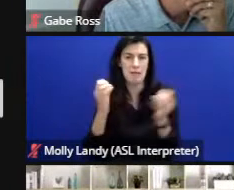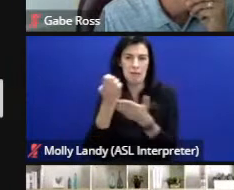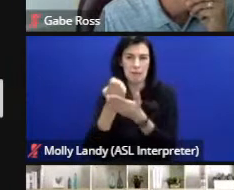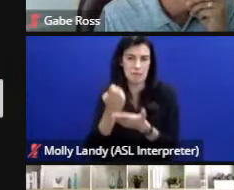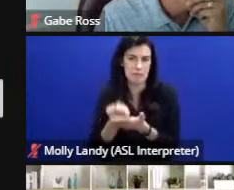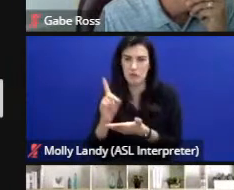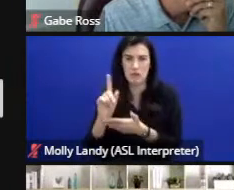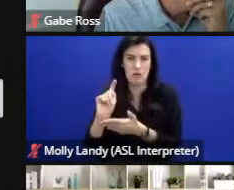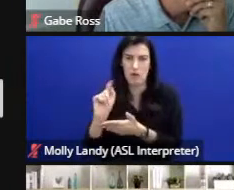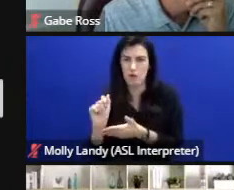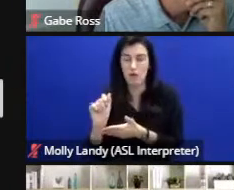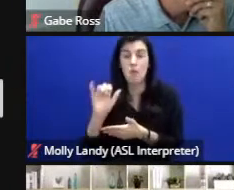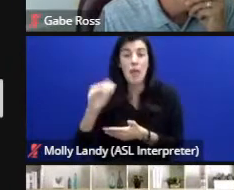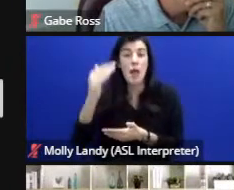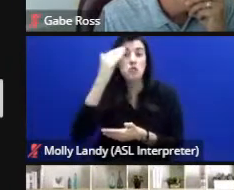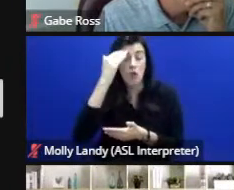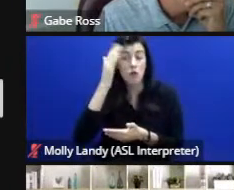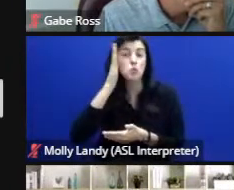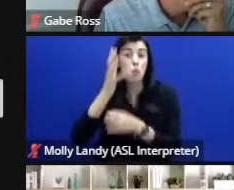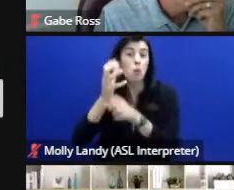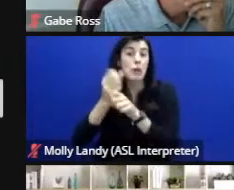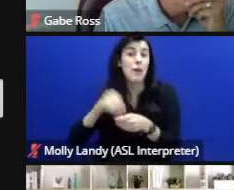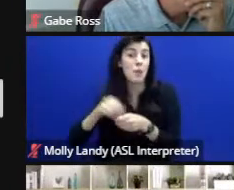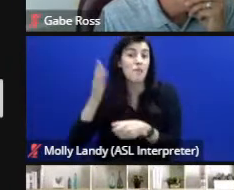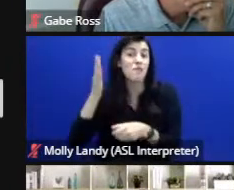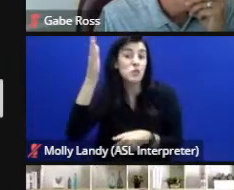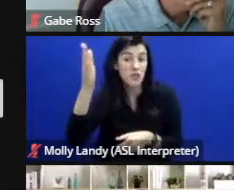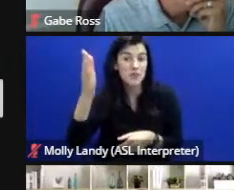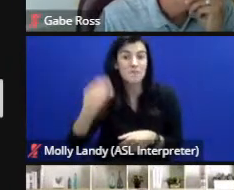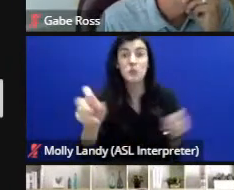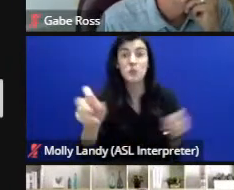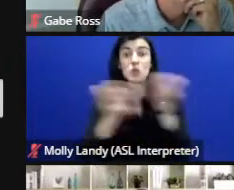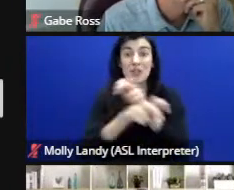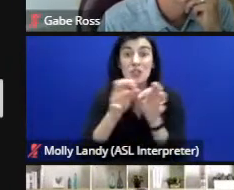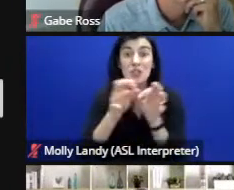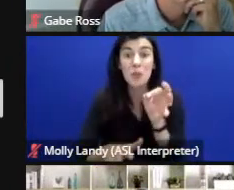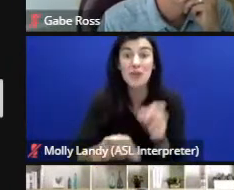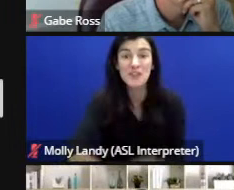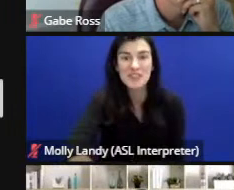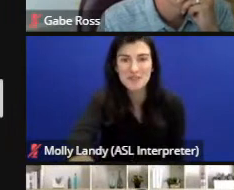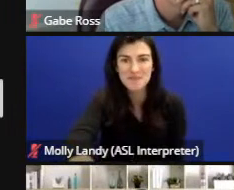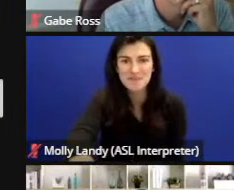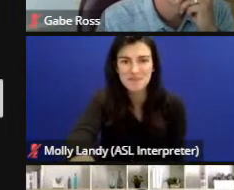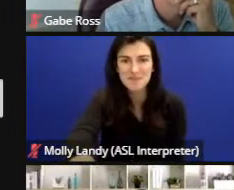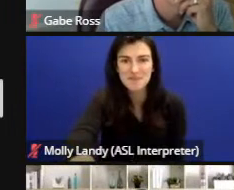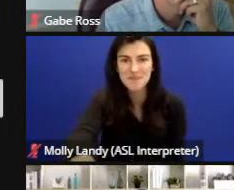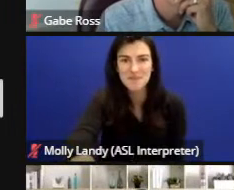that we may be getting in the future, but I don't have it right now. Thank you.